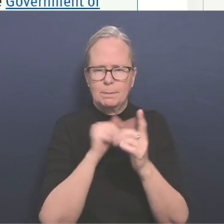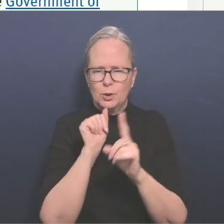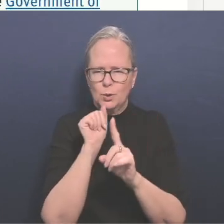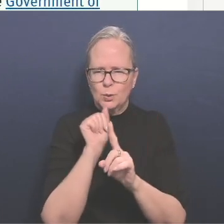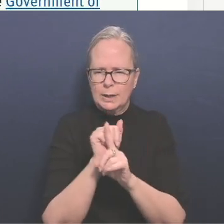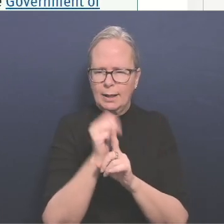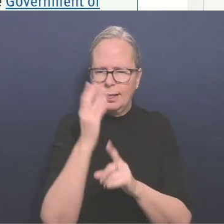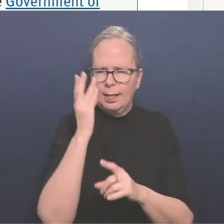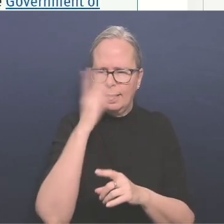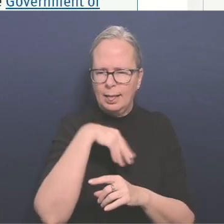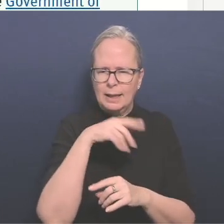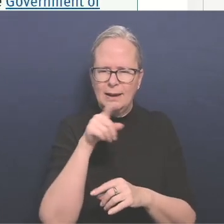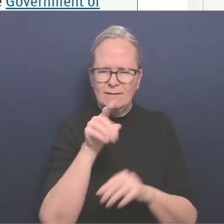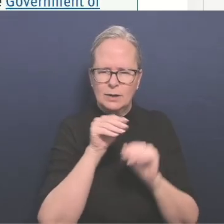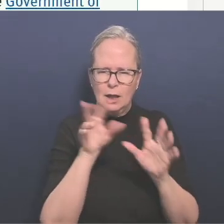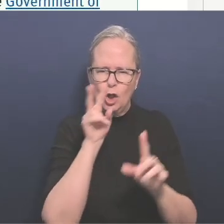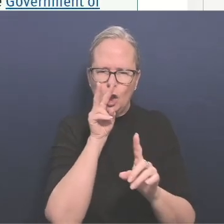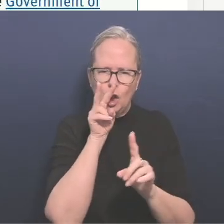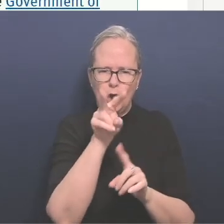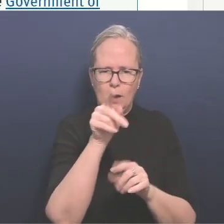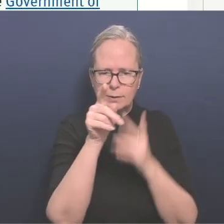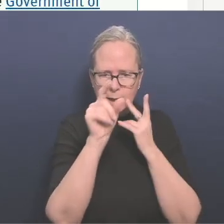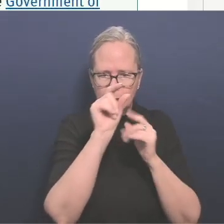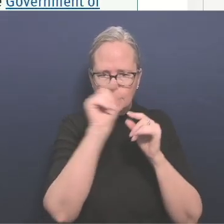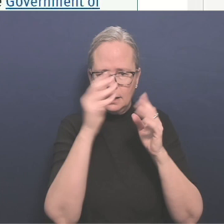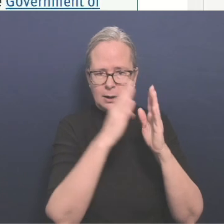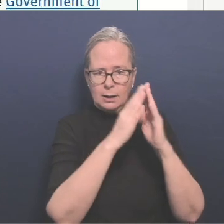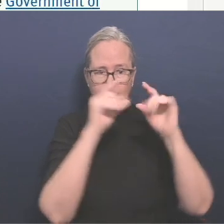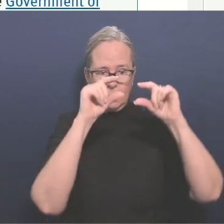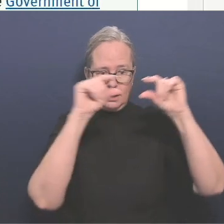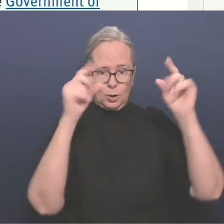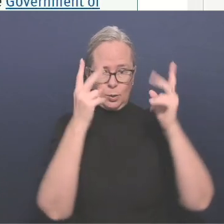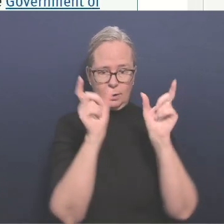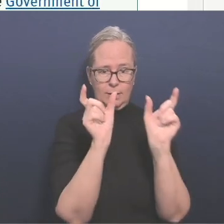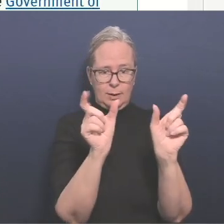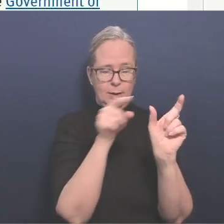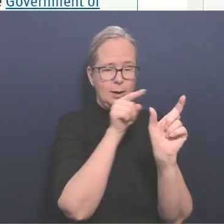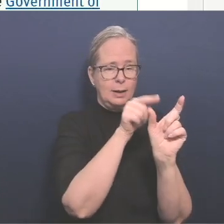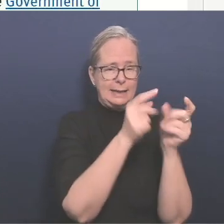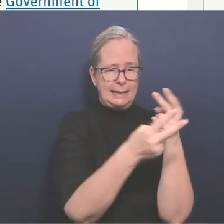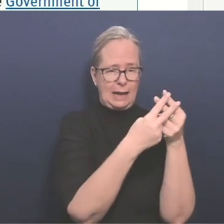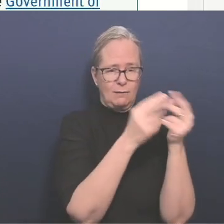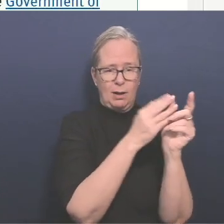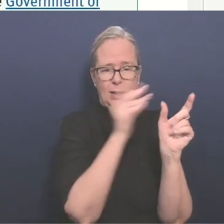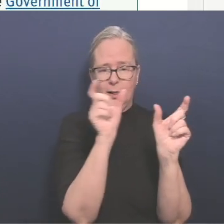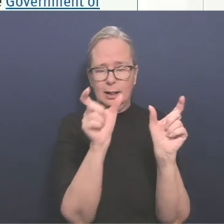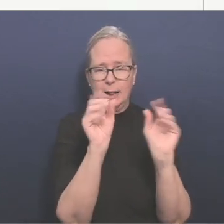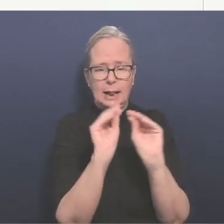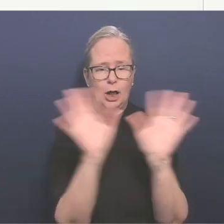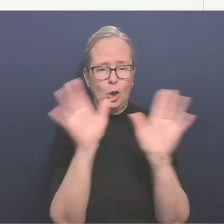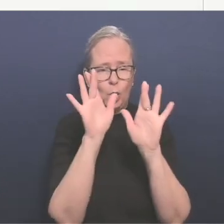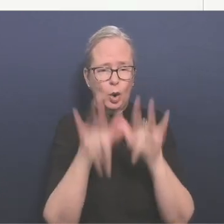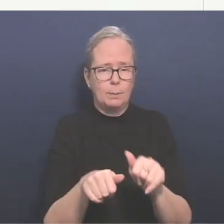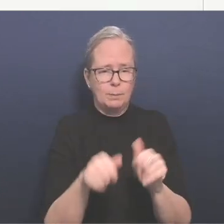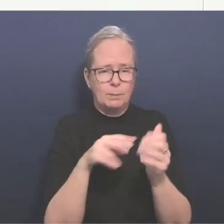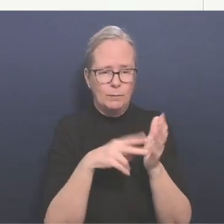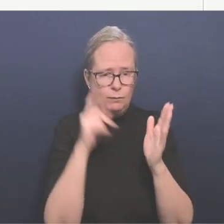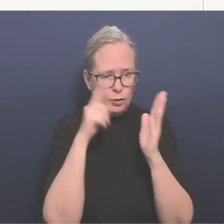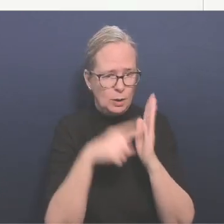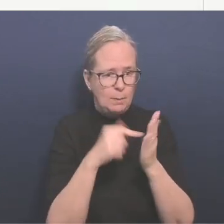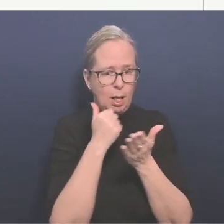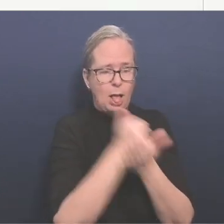I'm jumping ahead of myself here. Okay, this is a PDF. You can also print. So let me show you a PDF